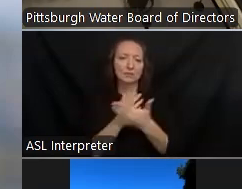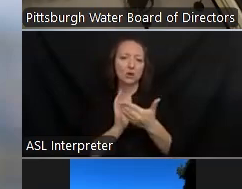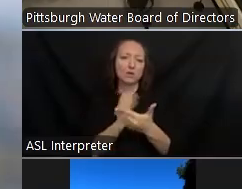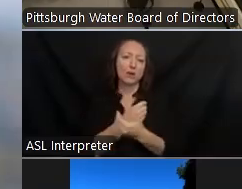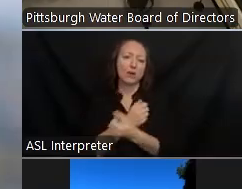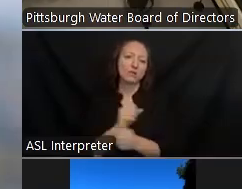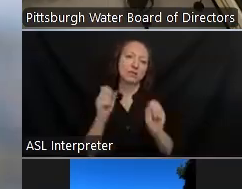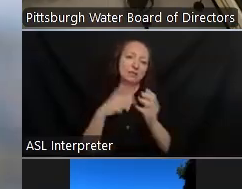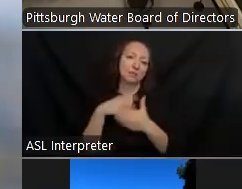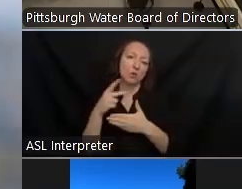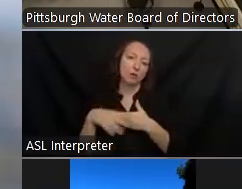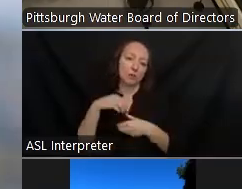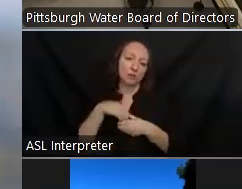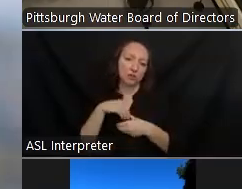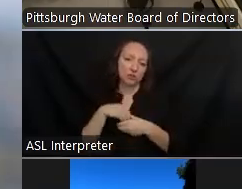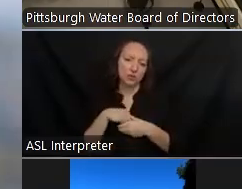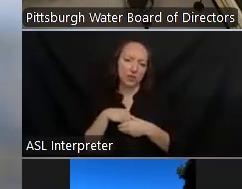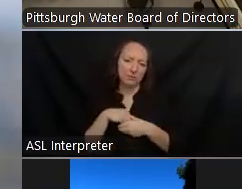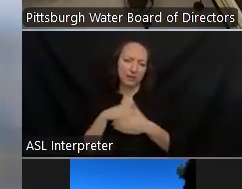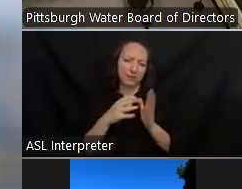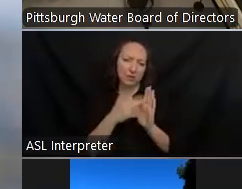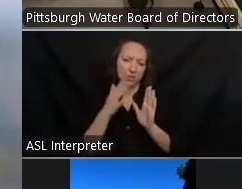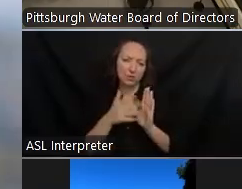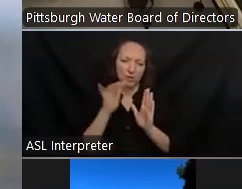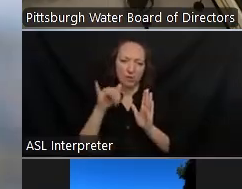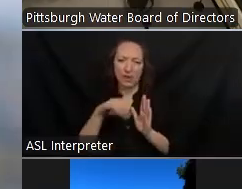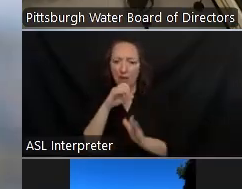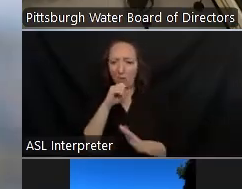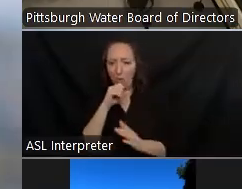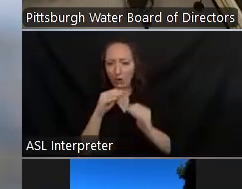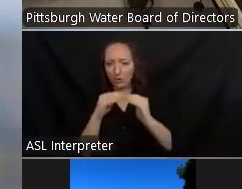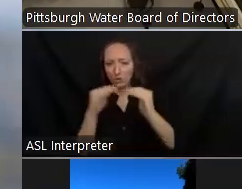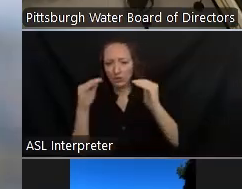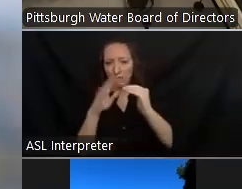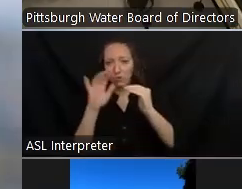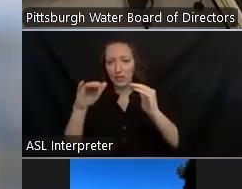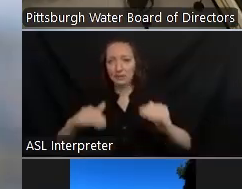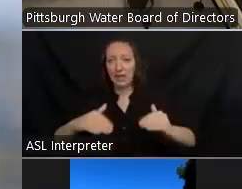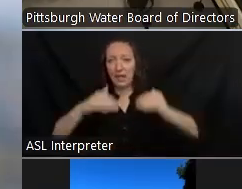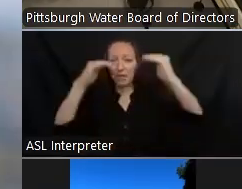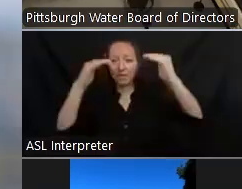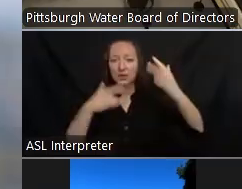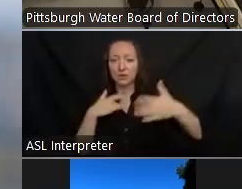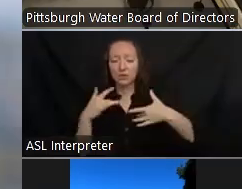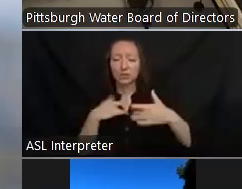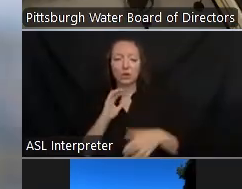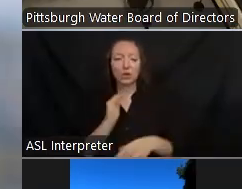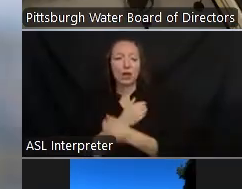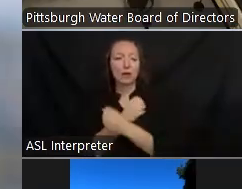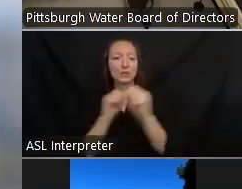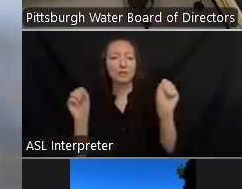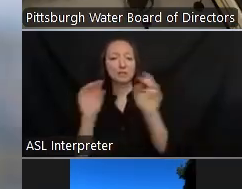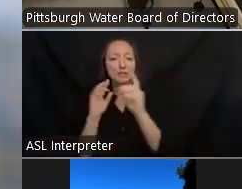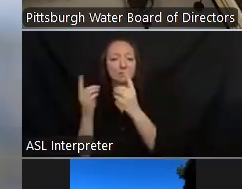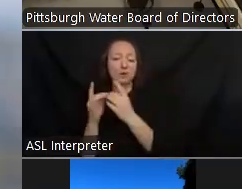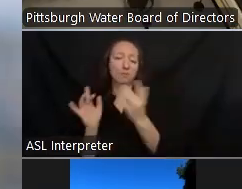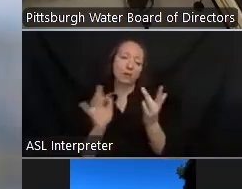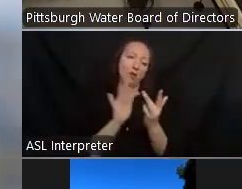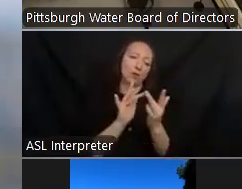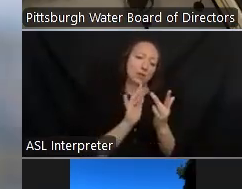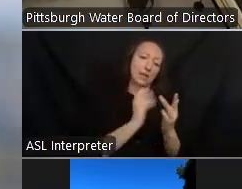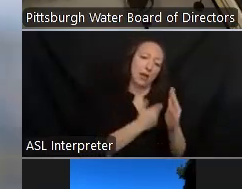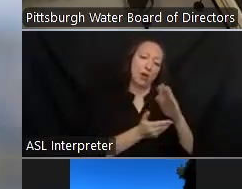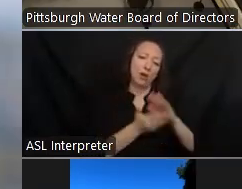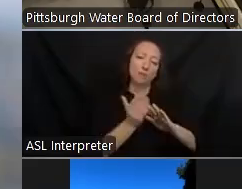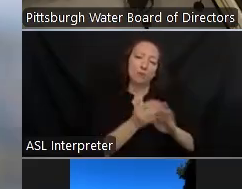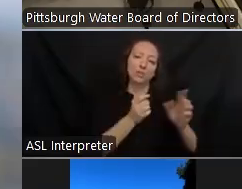reach the orange level, which is kind of the begin of the elevated concern, our safety department will reach out to our operations